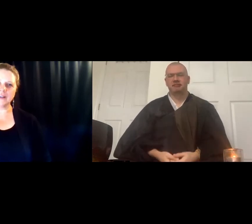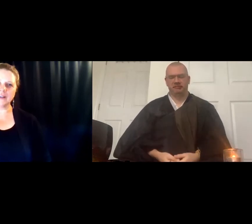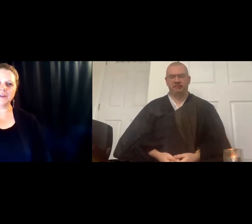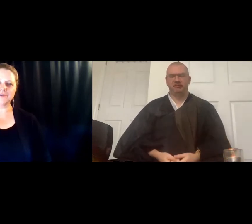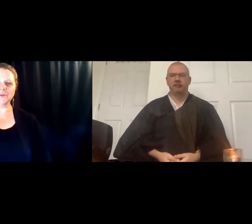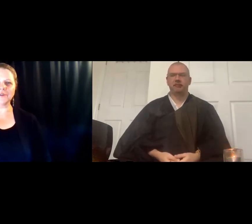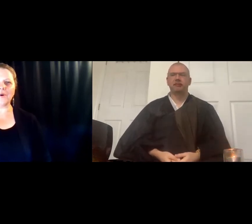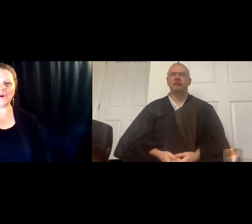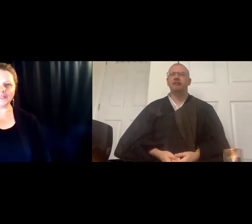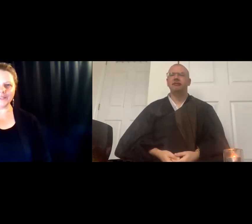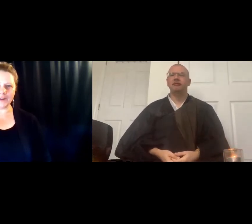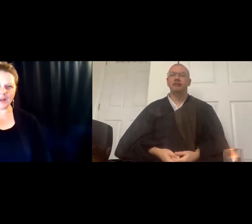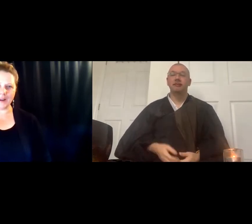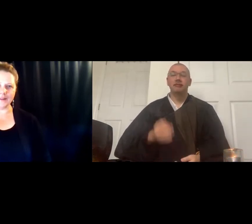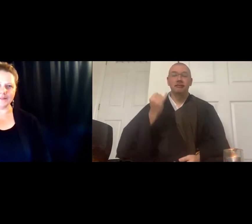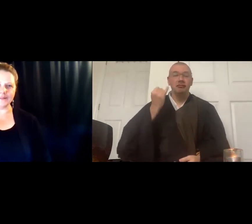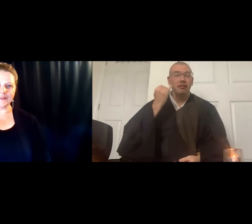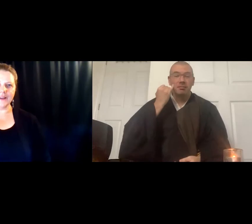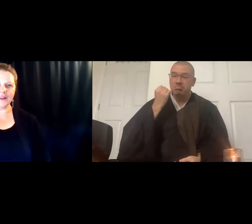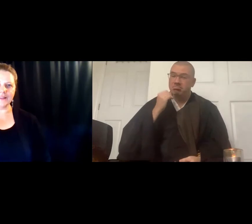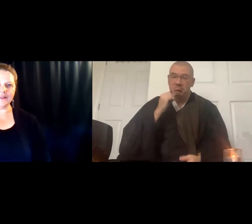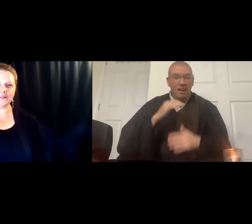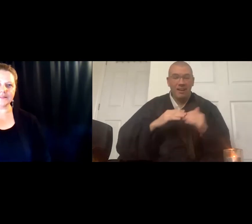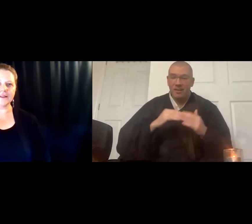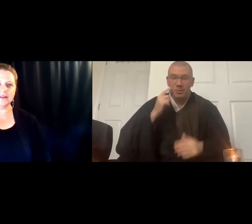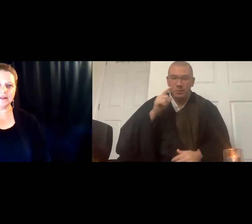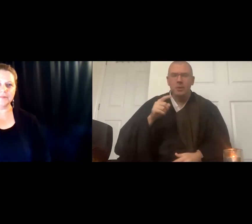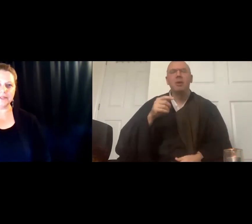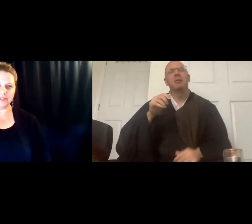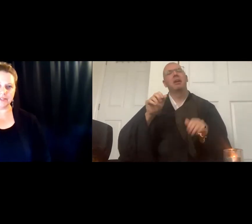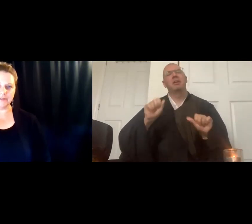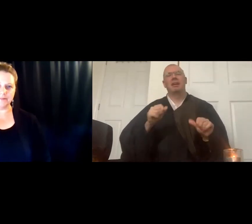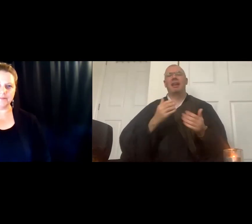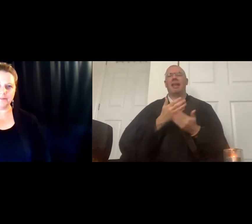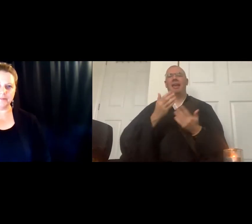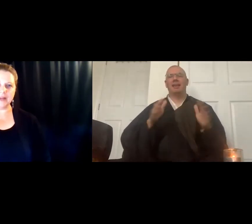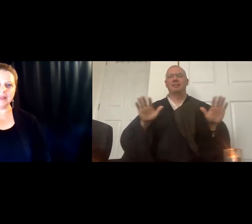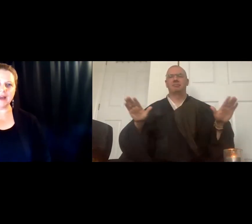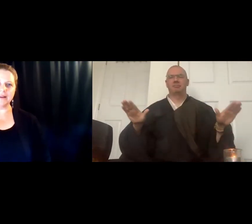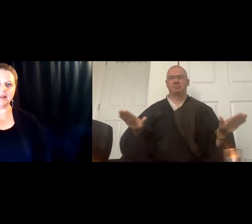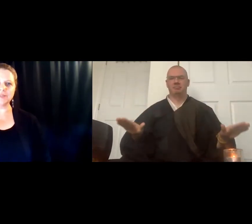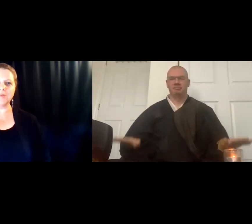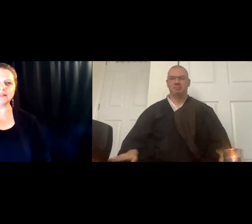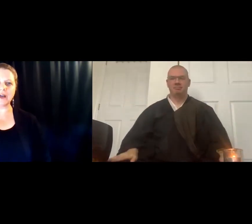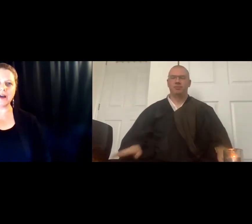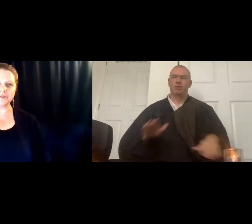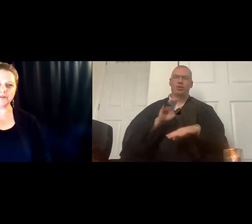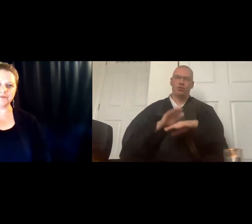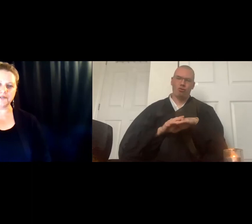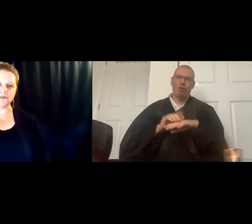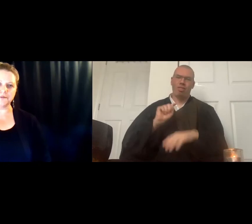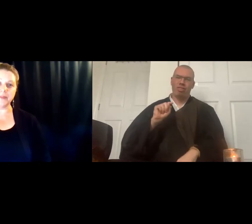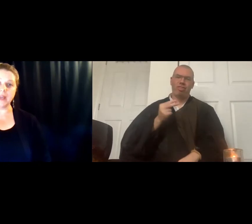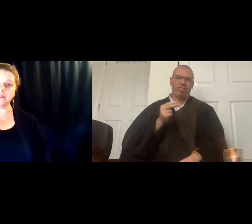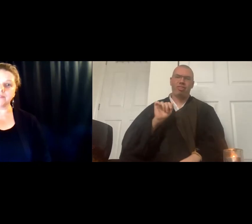pressure. So you're holding your hands in this position. Again, it's what's comfortable